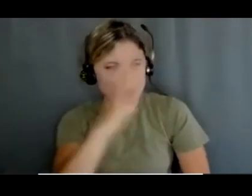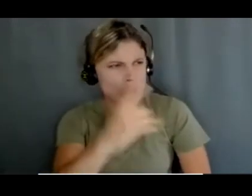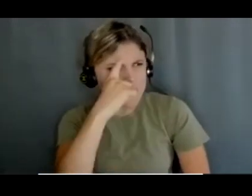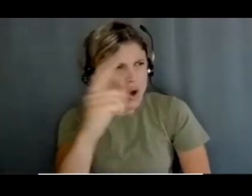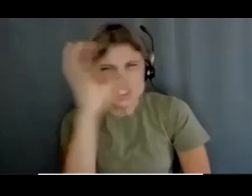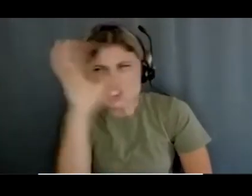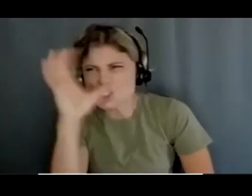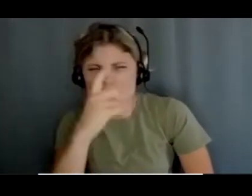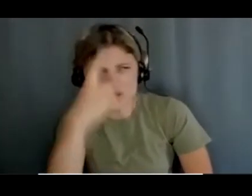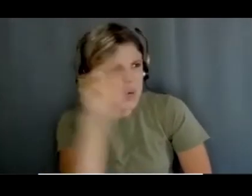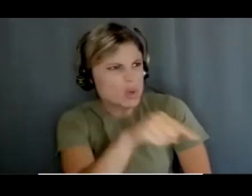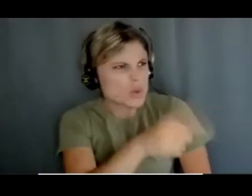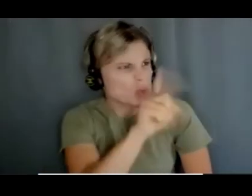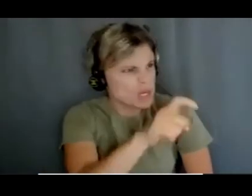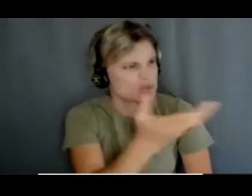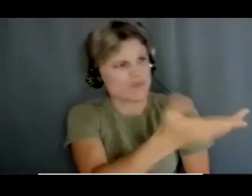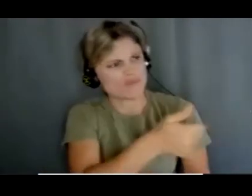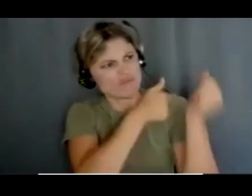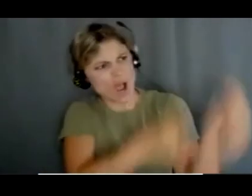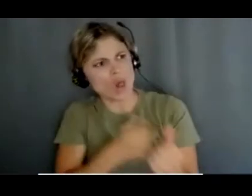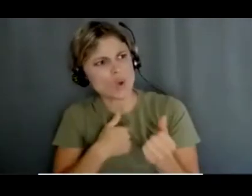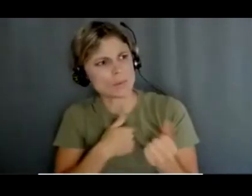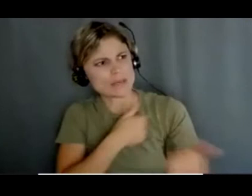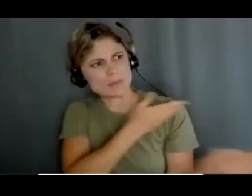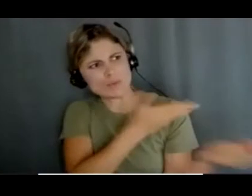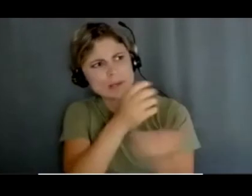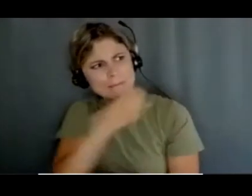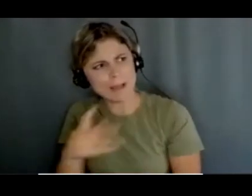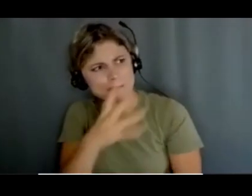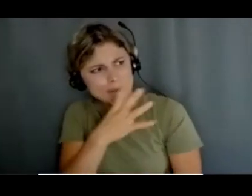for you. Come, I'll take you to her."